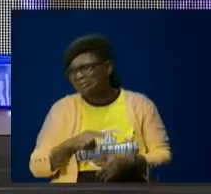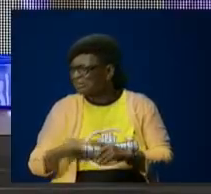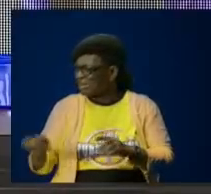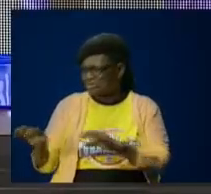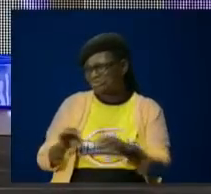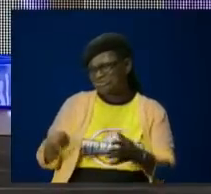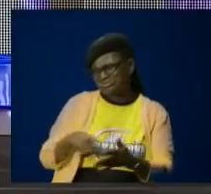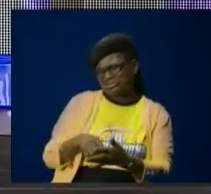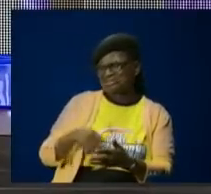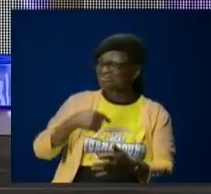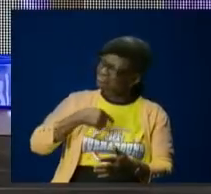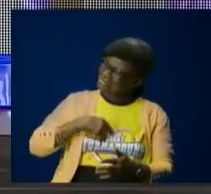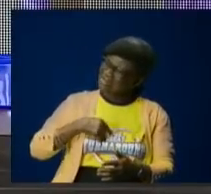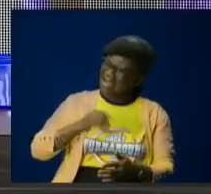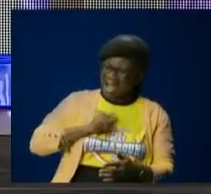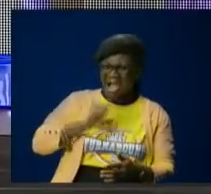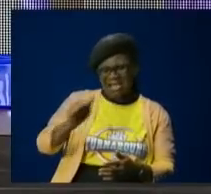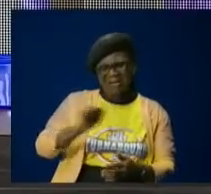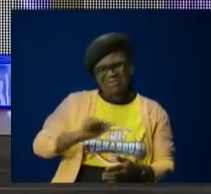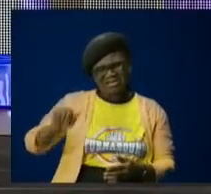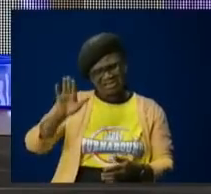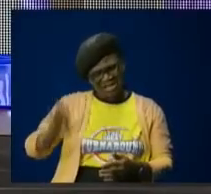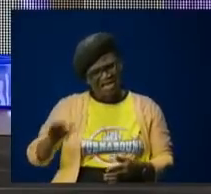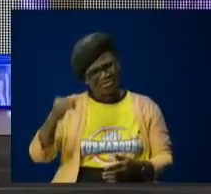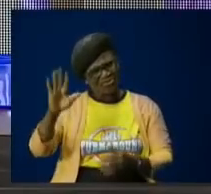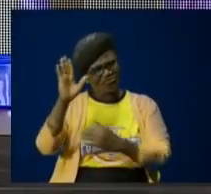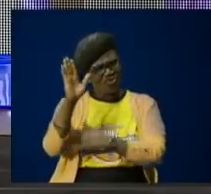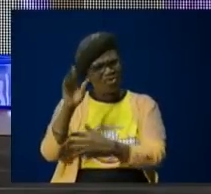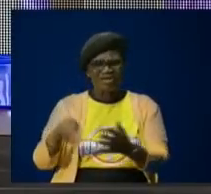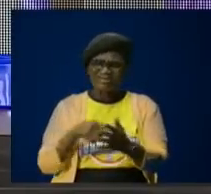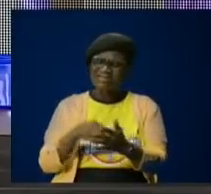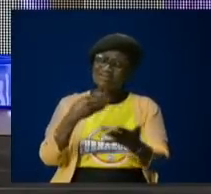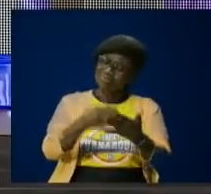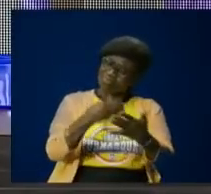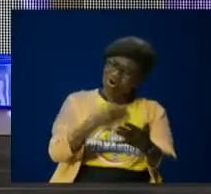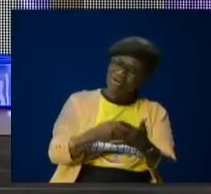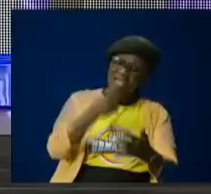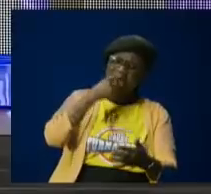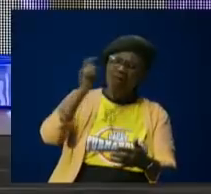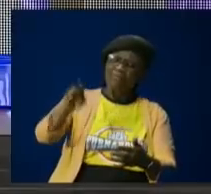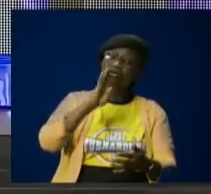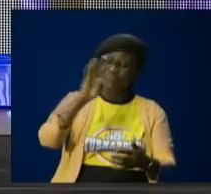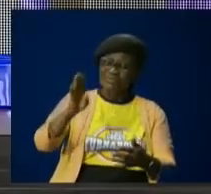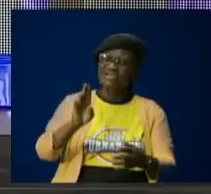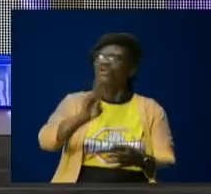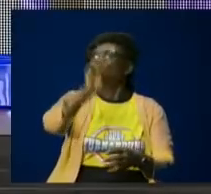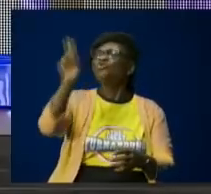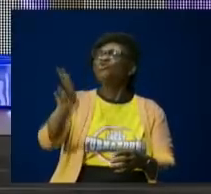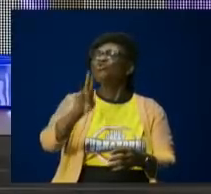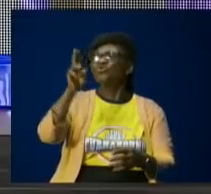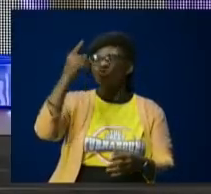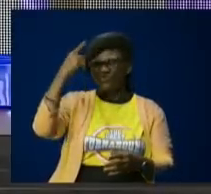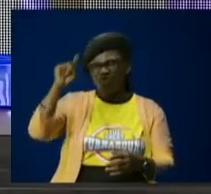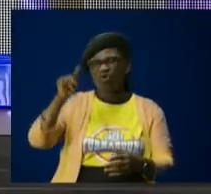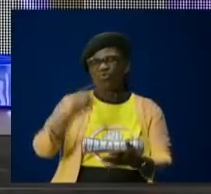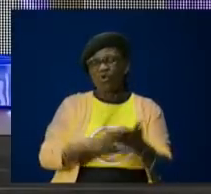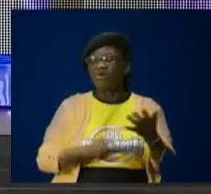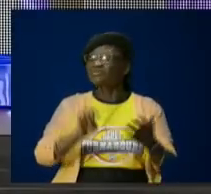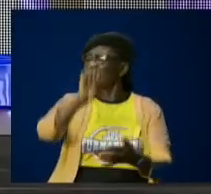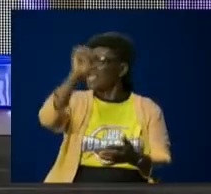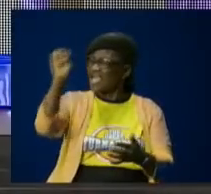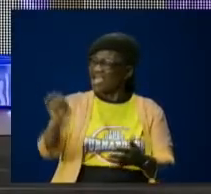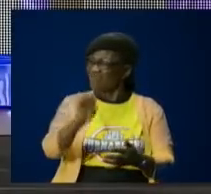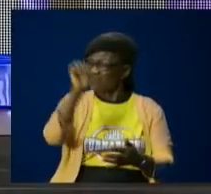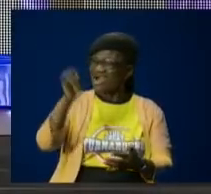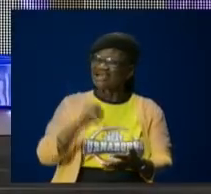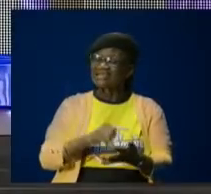I am a child of God. This money must be used for whatever it was budgeted.